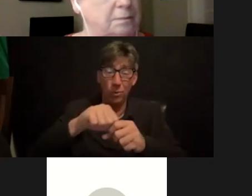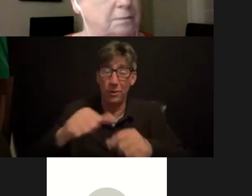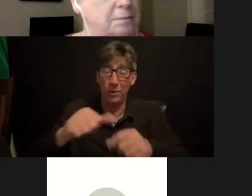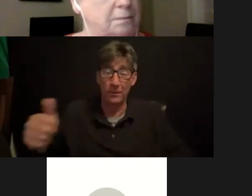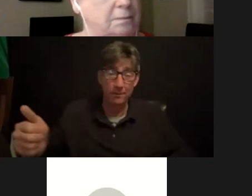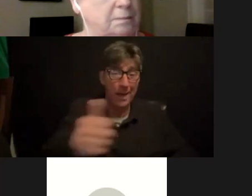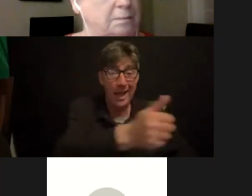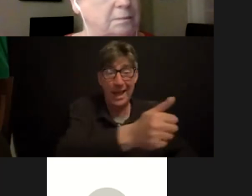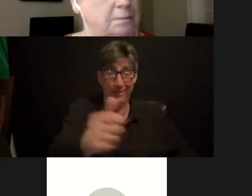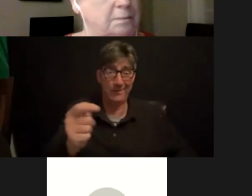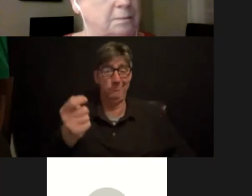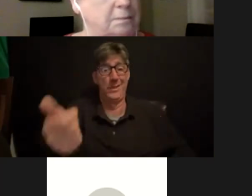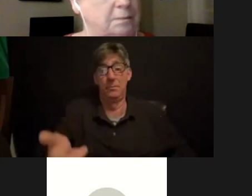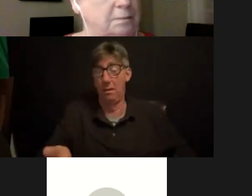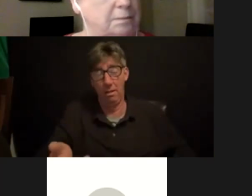minimal.